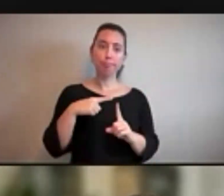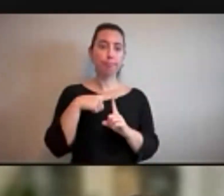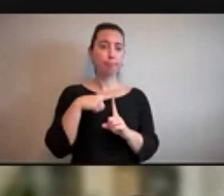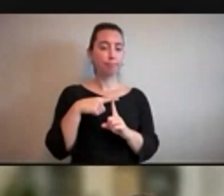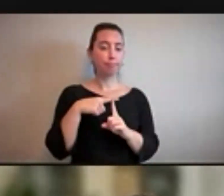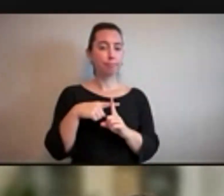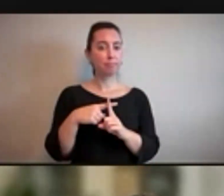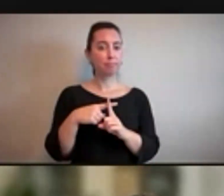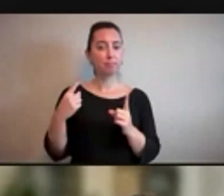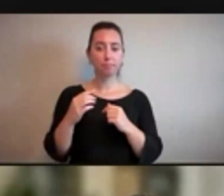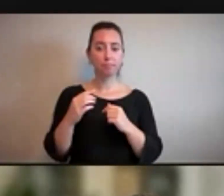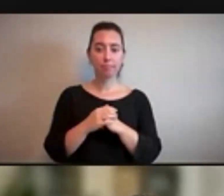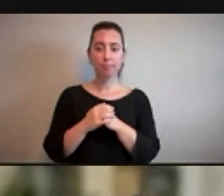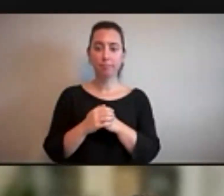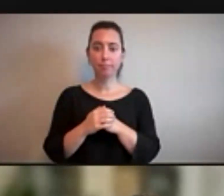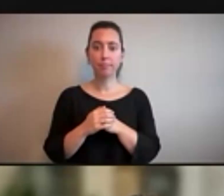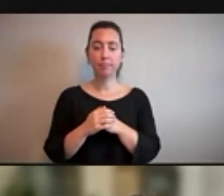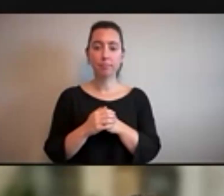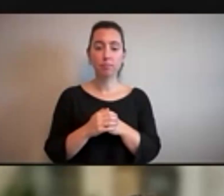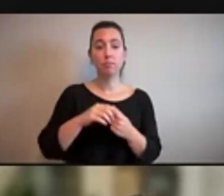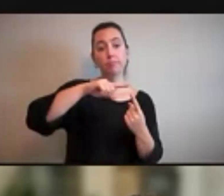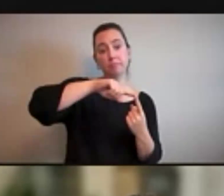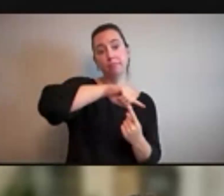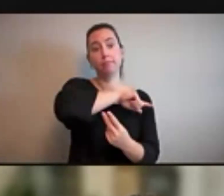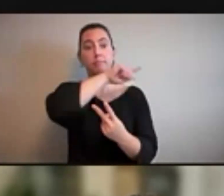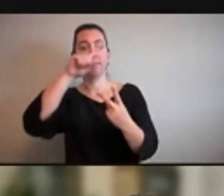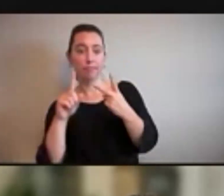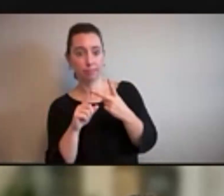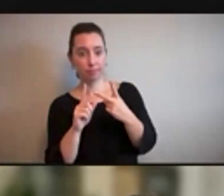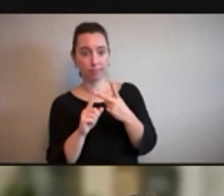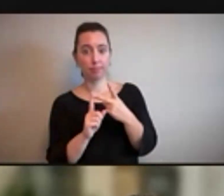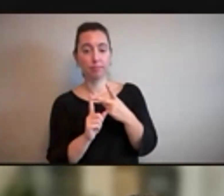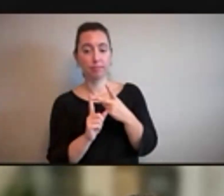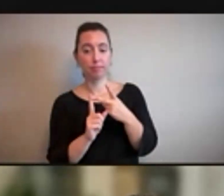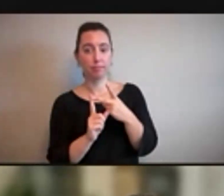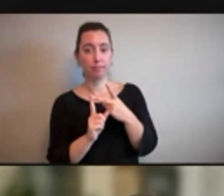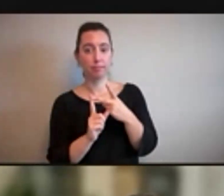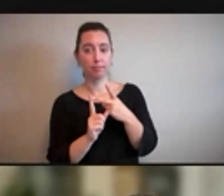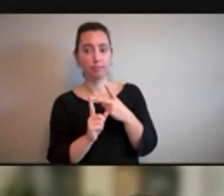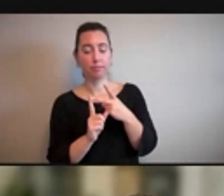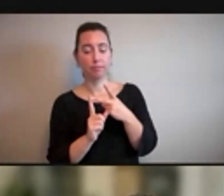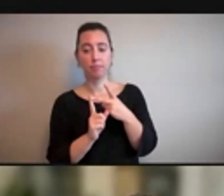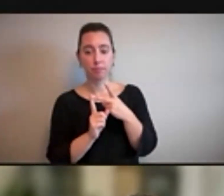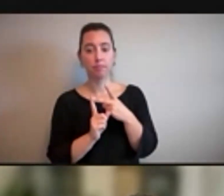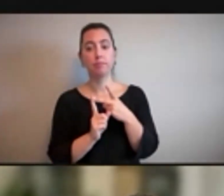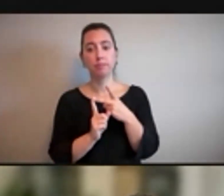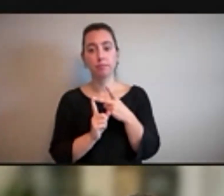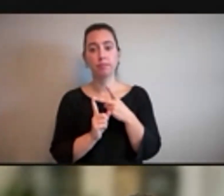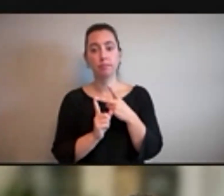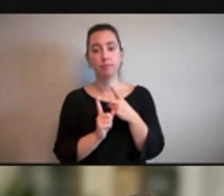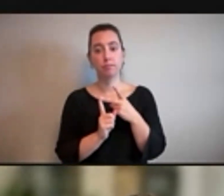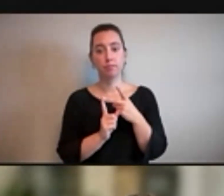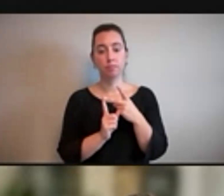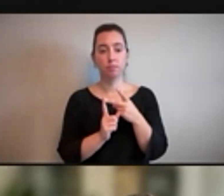digital scene. Mm-hmm. And the other part is that the fact that everything we do is